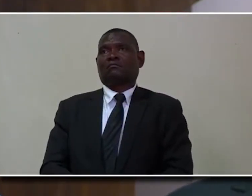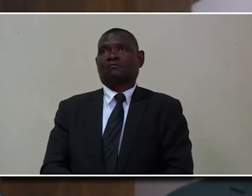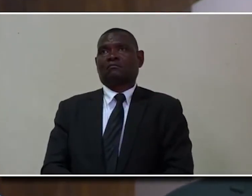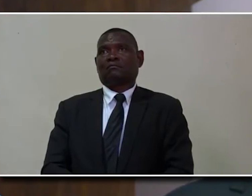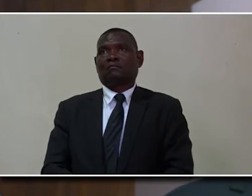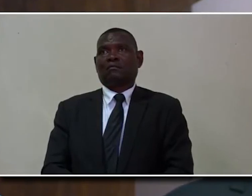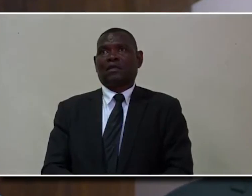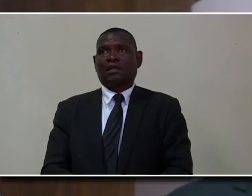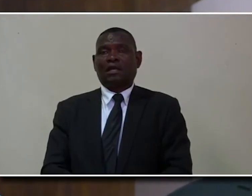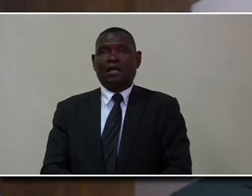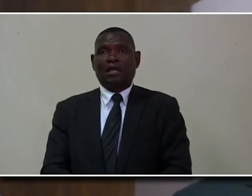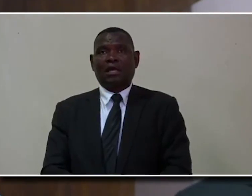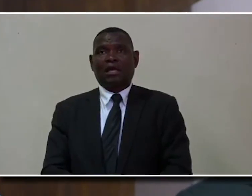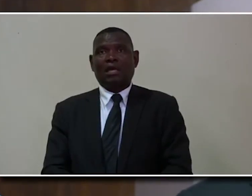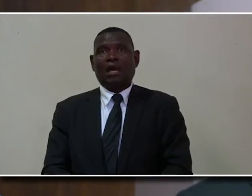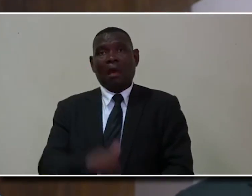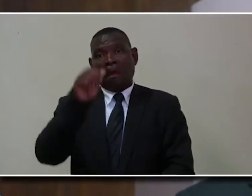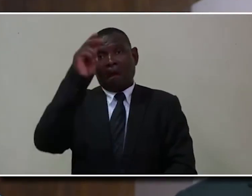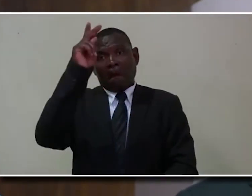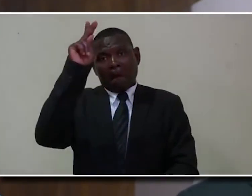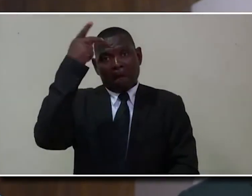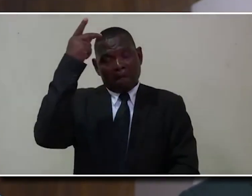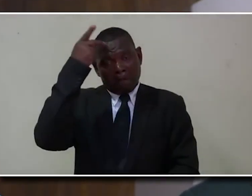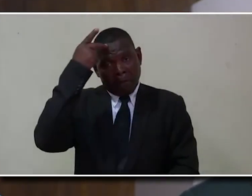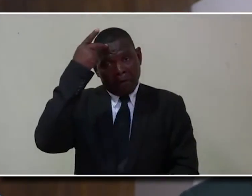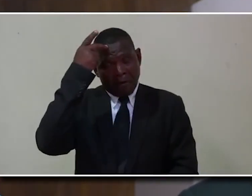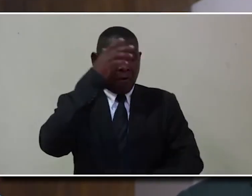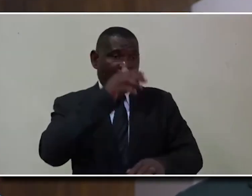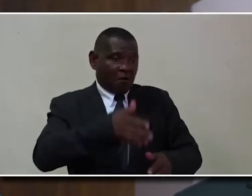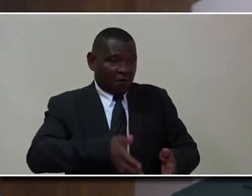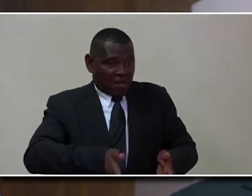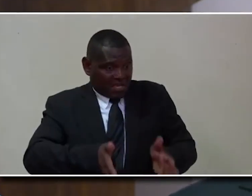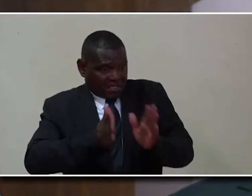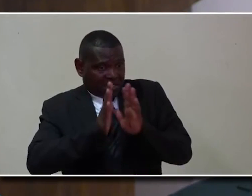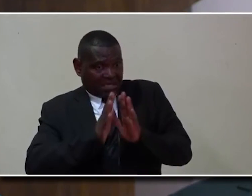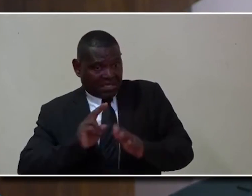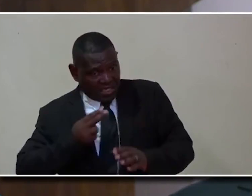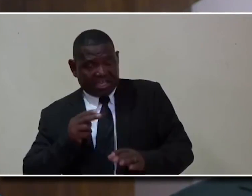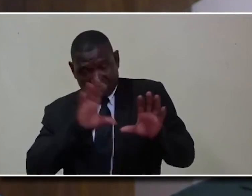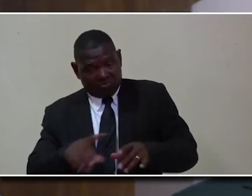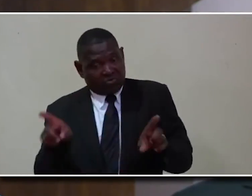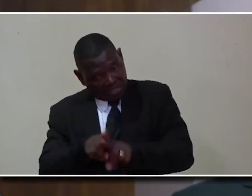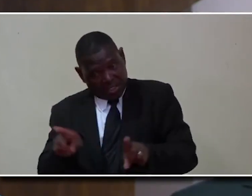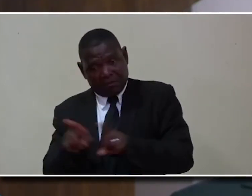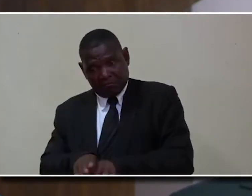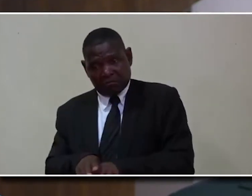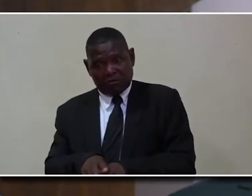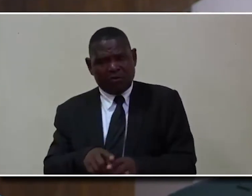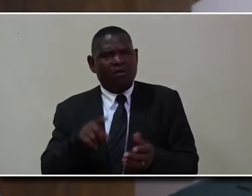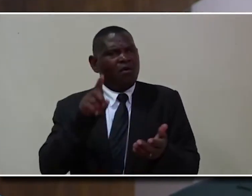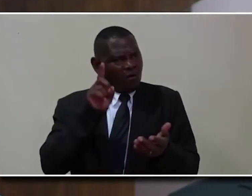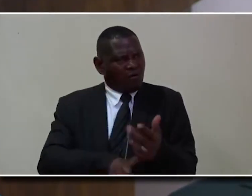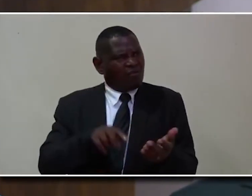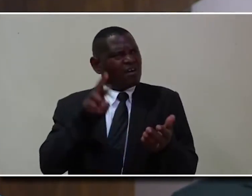calls us to do the same. So, what are the reasons for this joy which Paul is